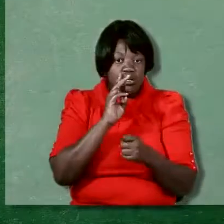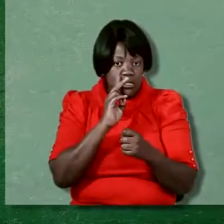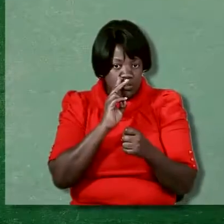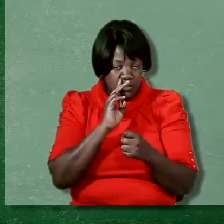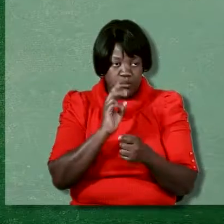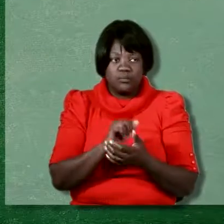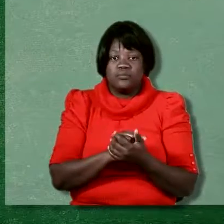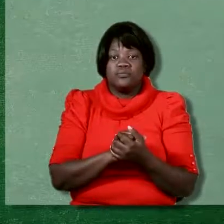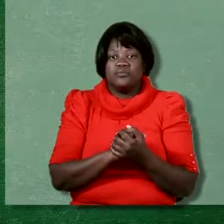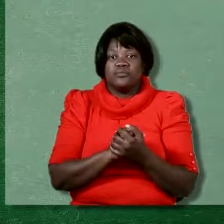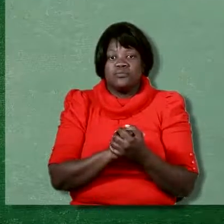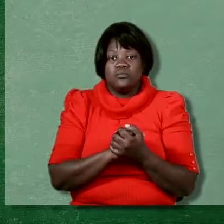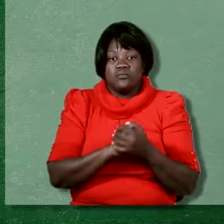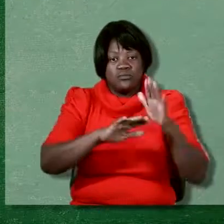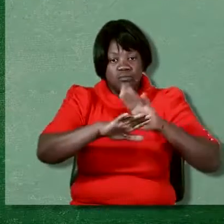Examples are,